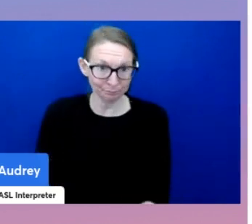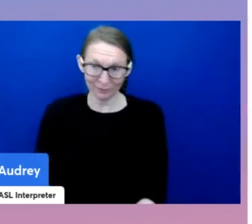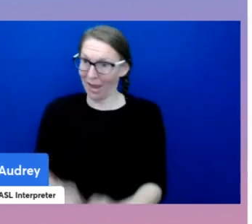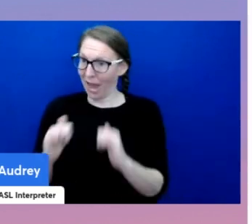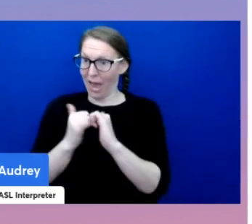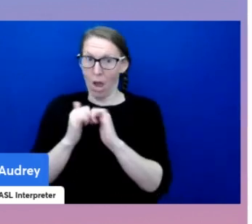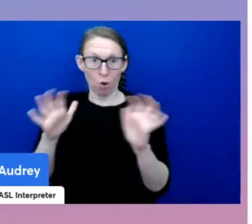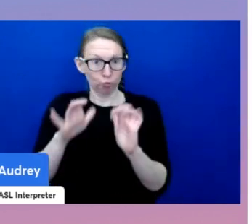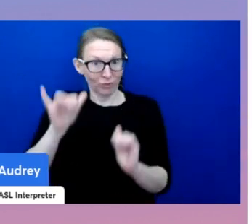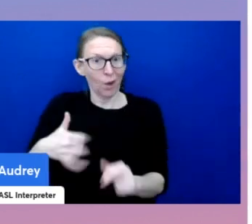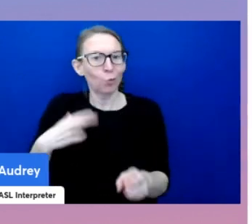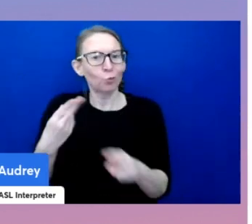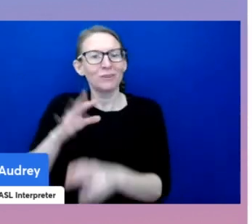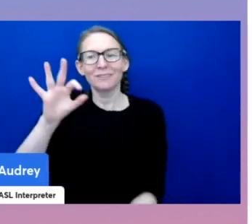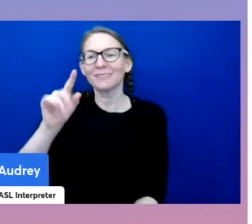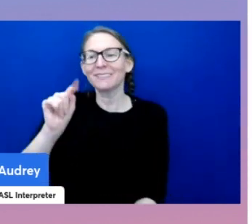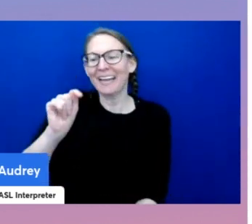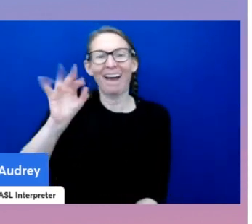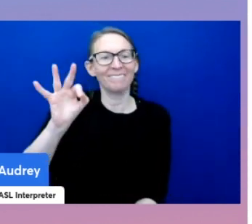the TFC API.